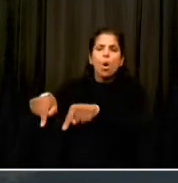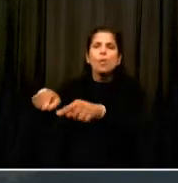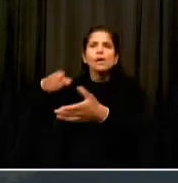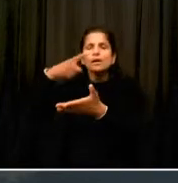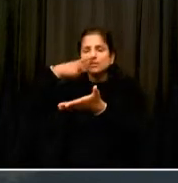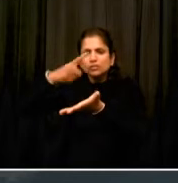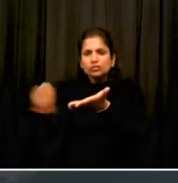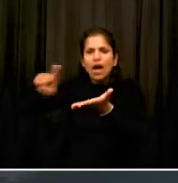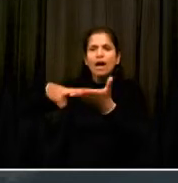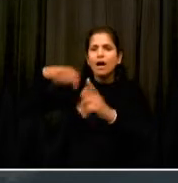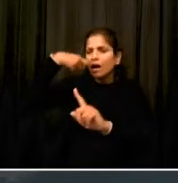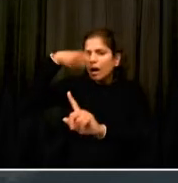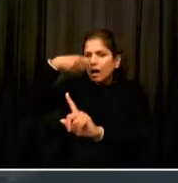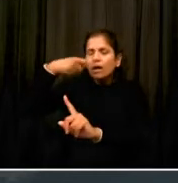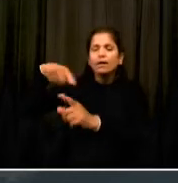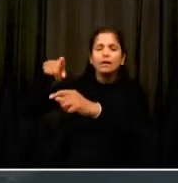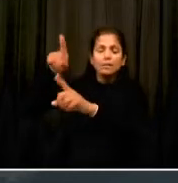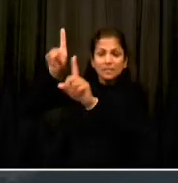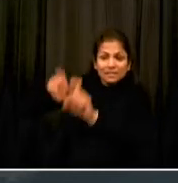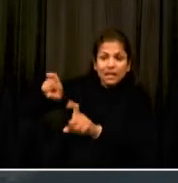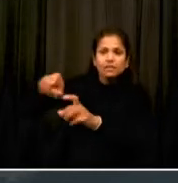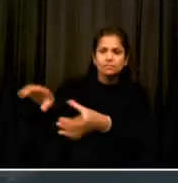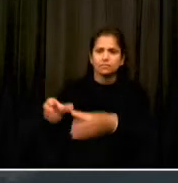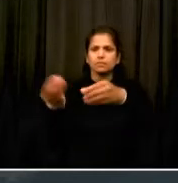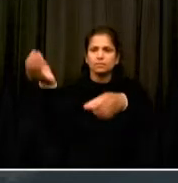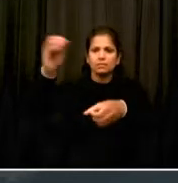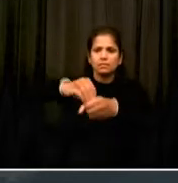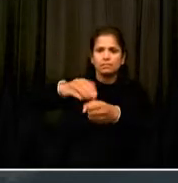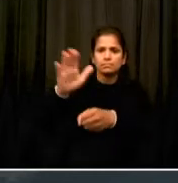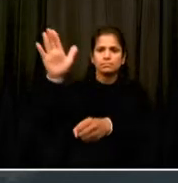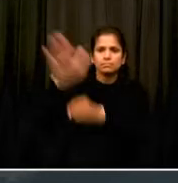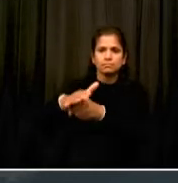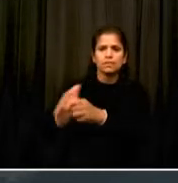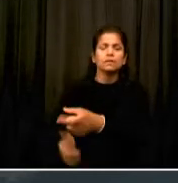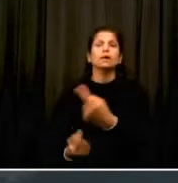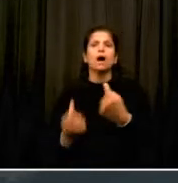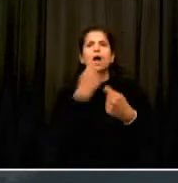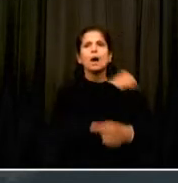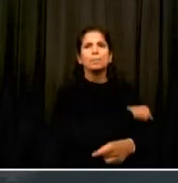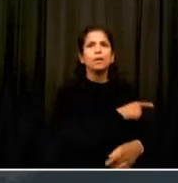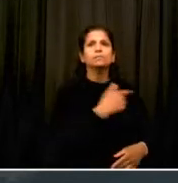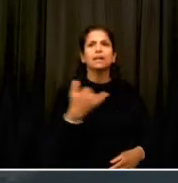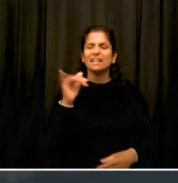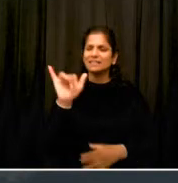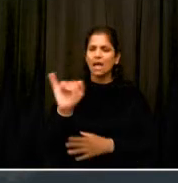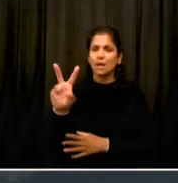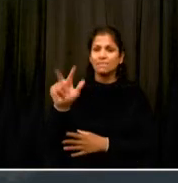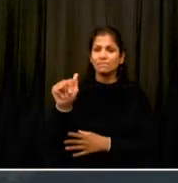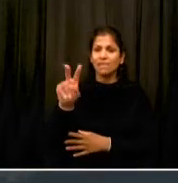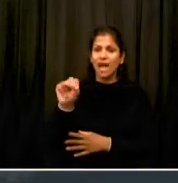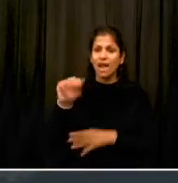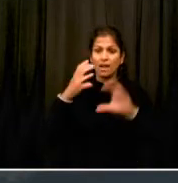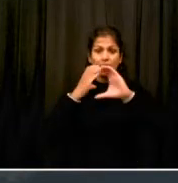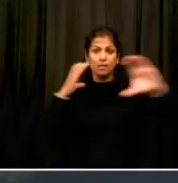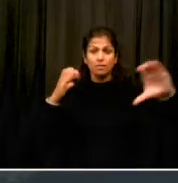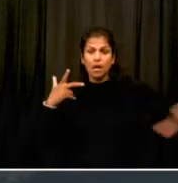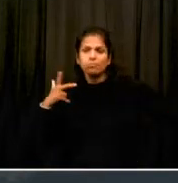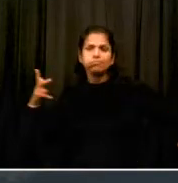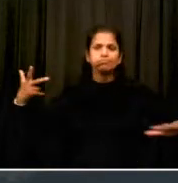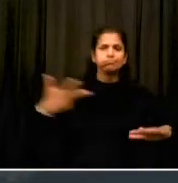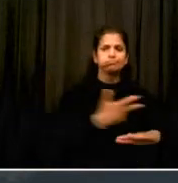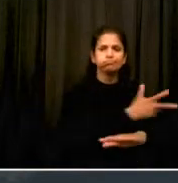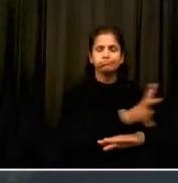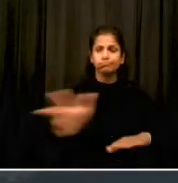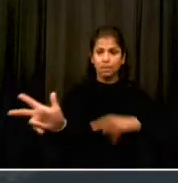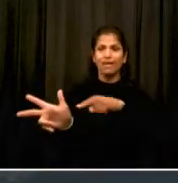mobile units, we activated trusted healthcare facilities that are already there. We even brought in a new machine that can give you a coronavirus test back in less